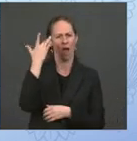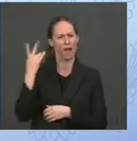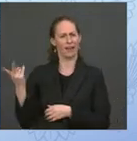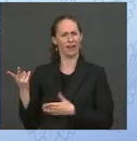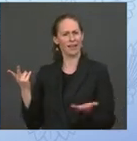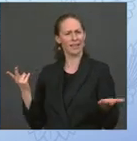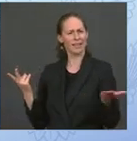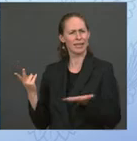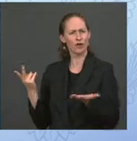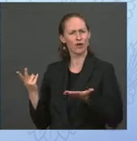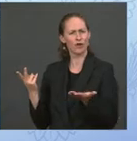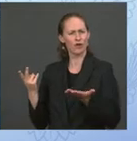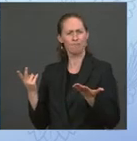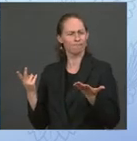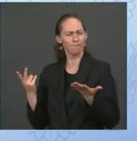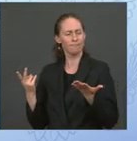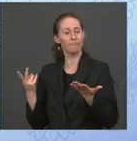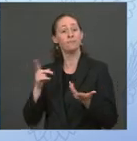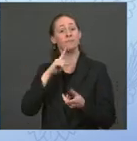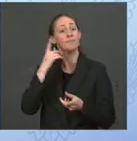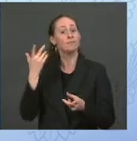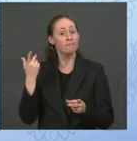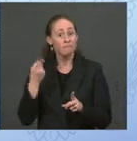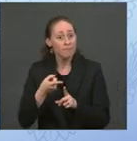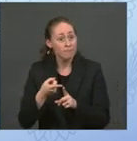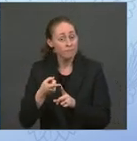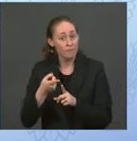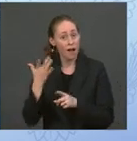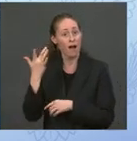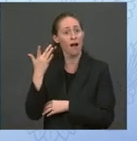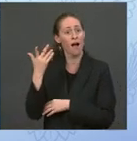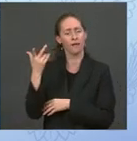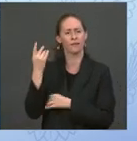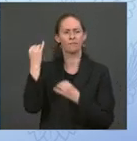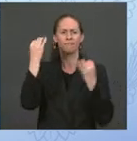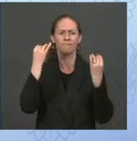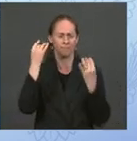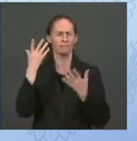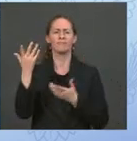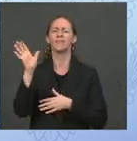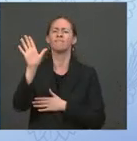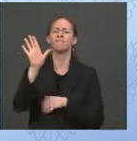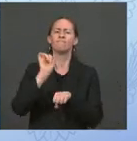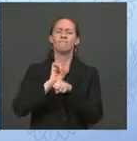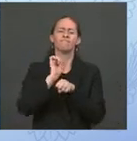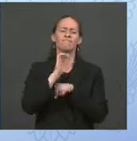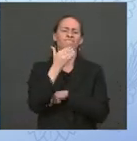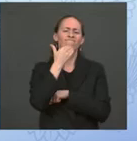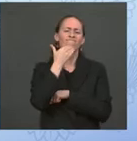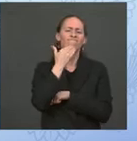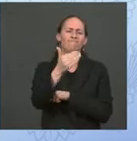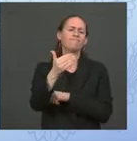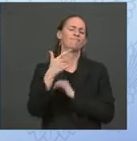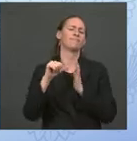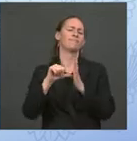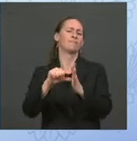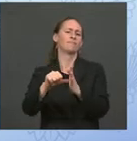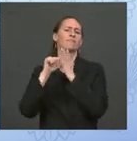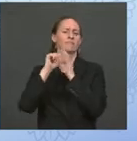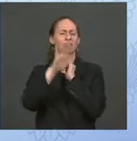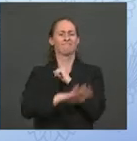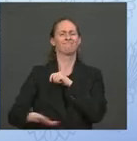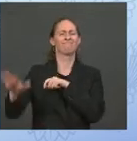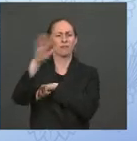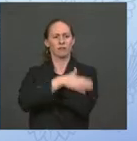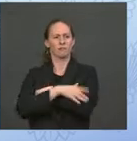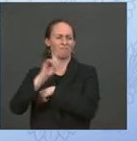You're here because you are among the finest group of educators in our country. What I